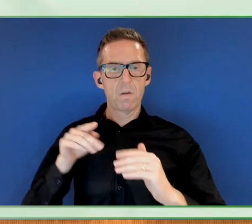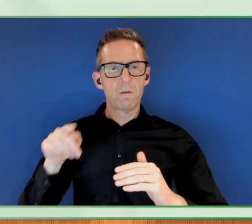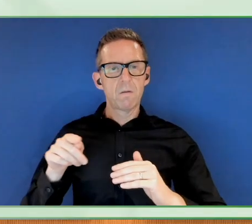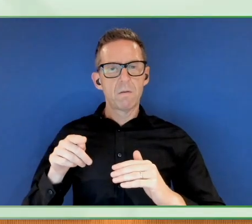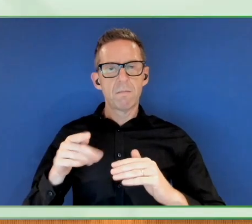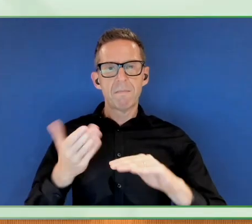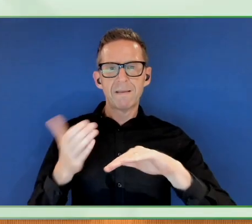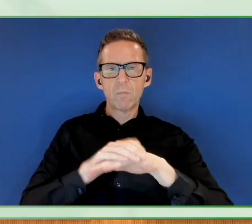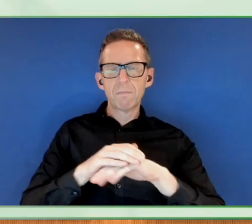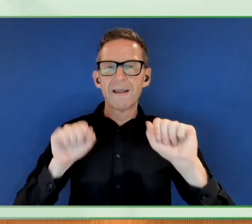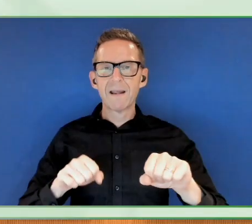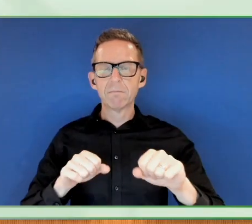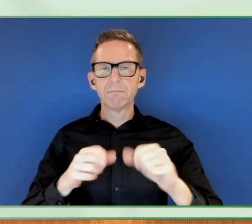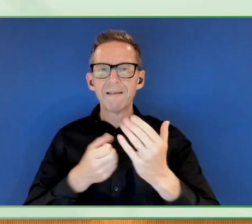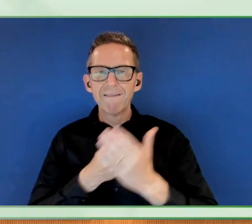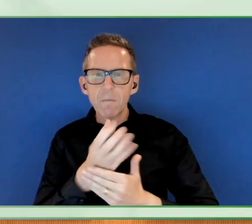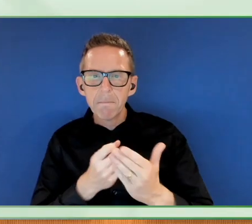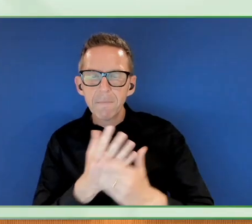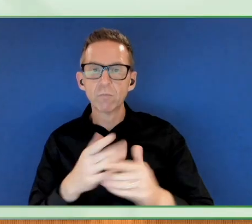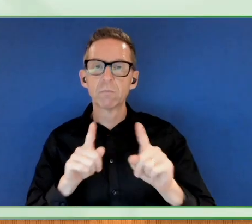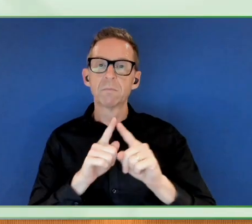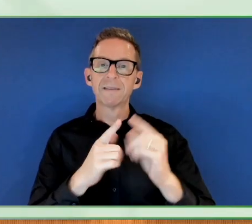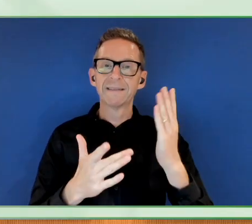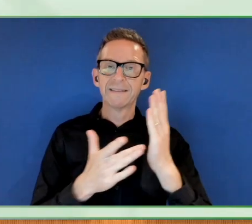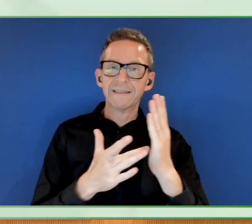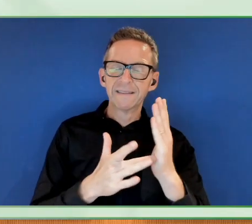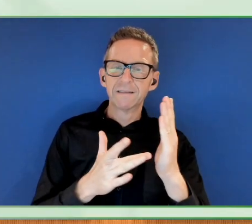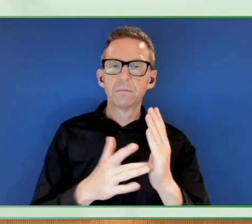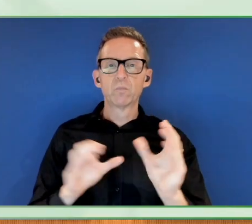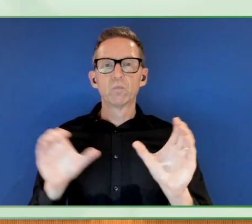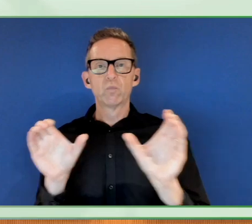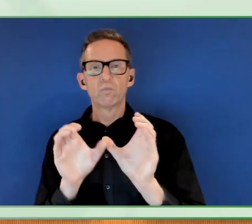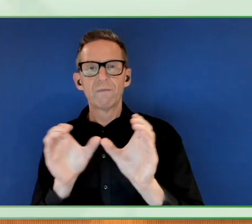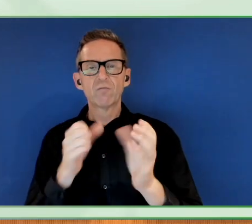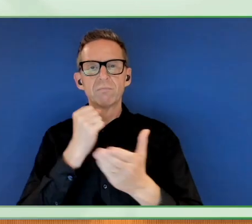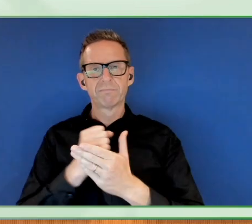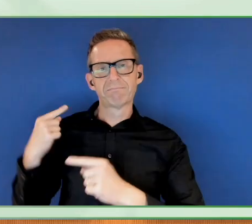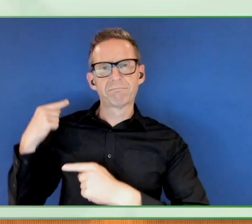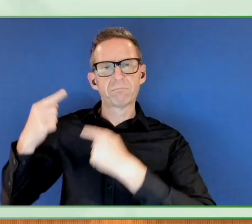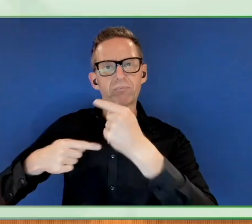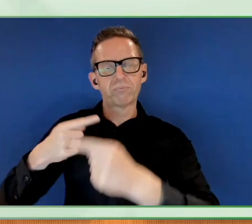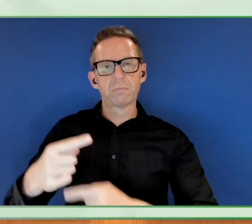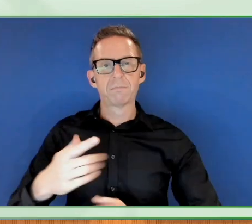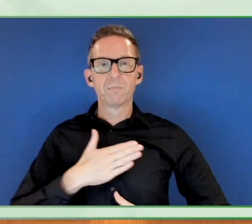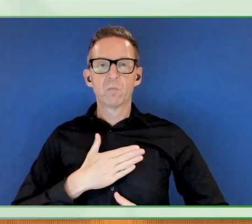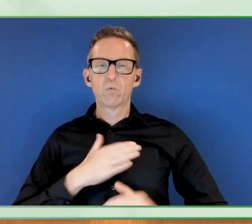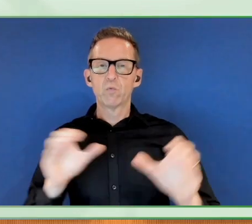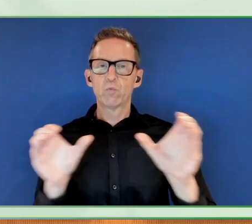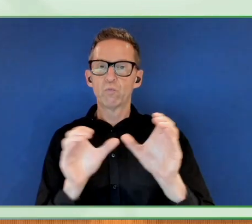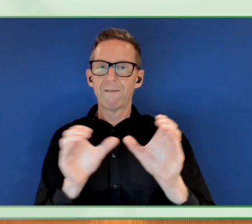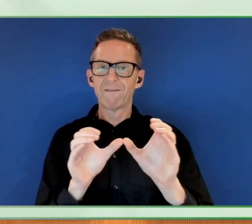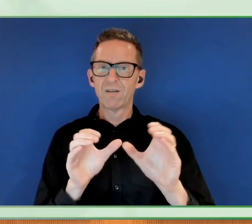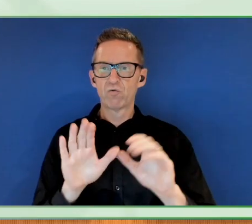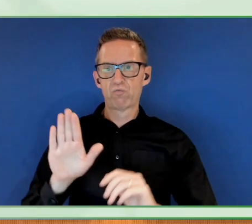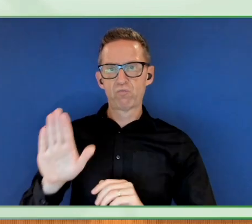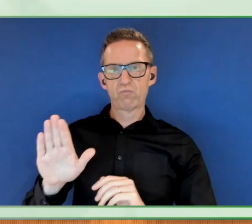as well as testing and certification services for many years, and it's our certification body. It's very public in Austria and